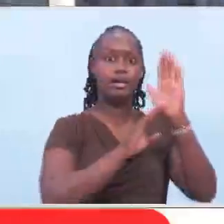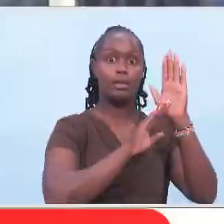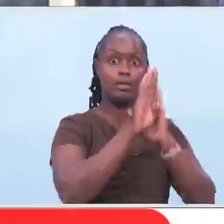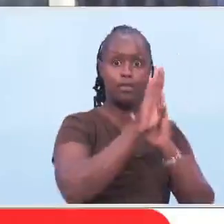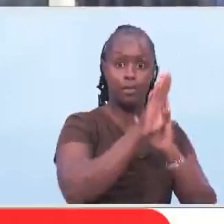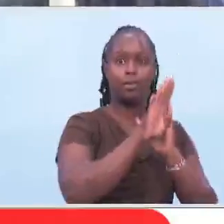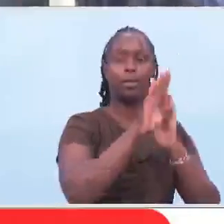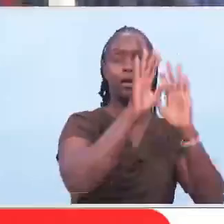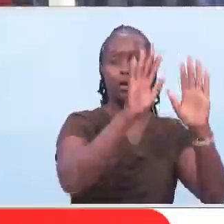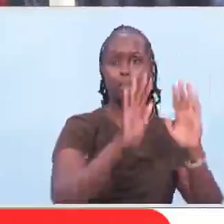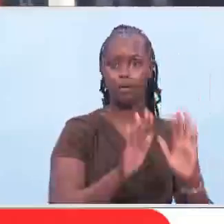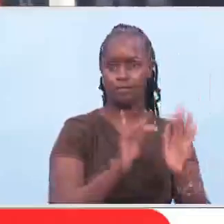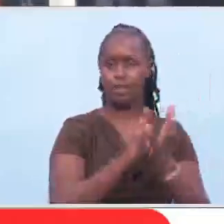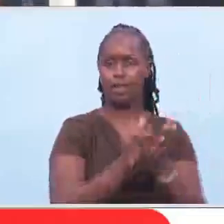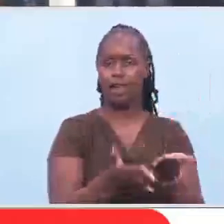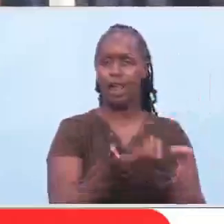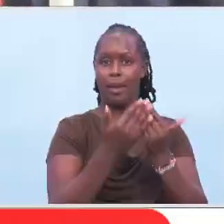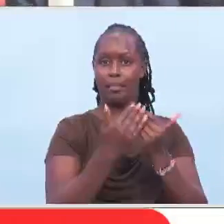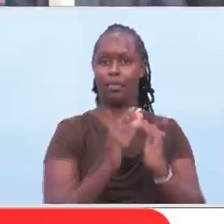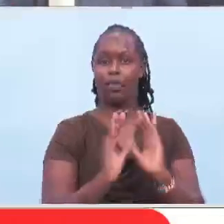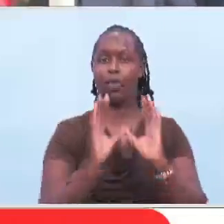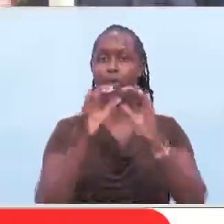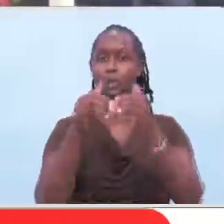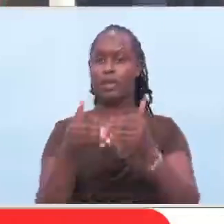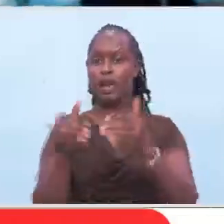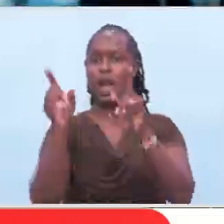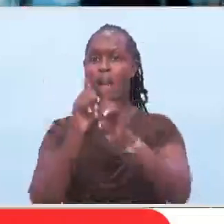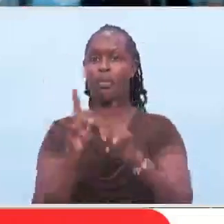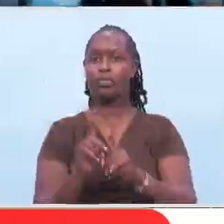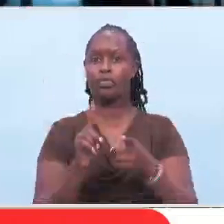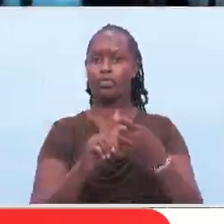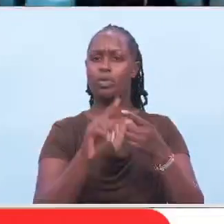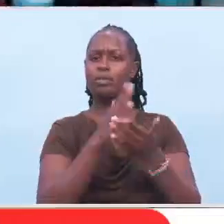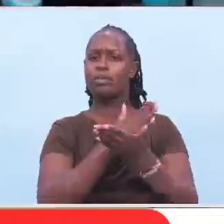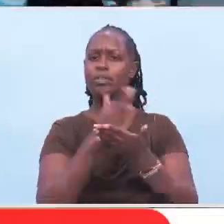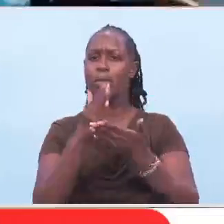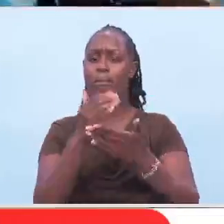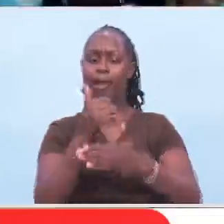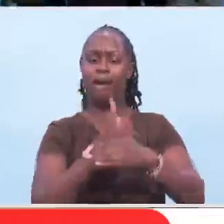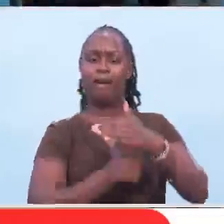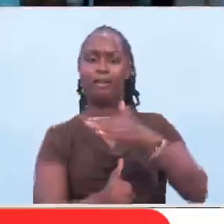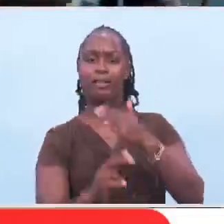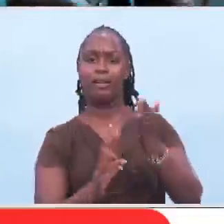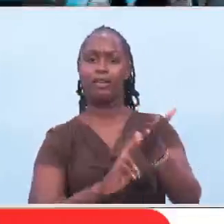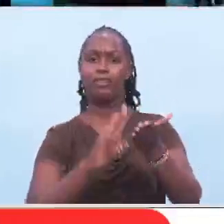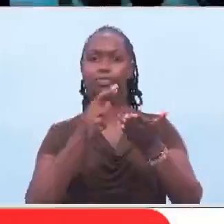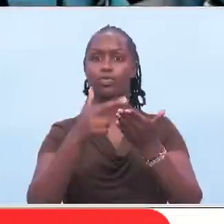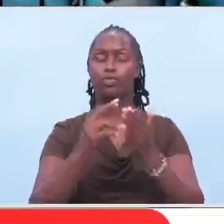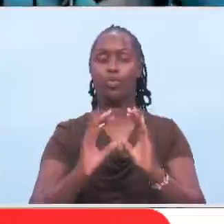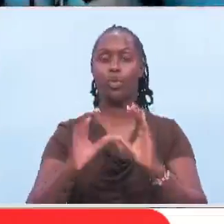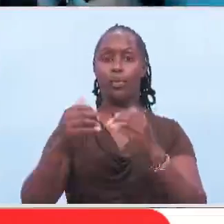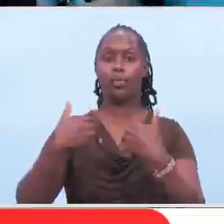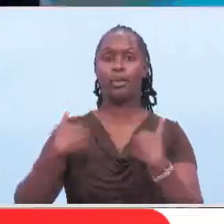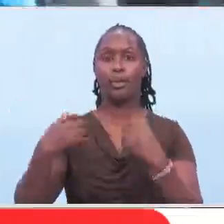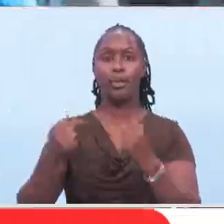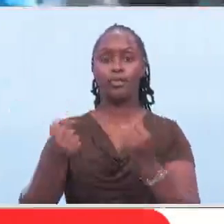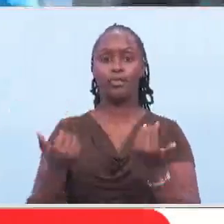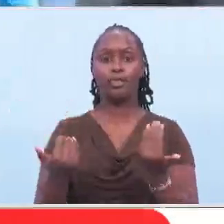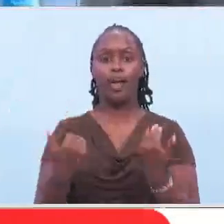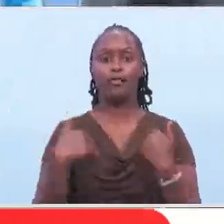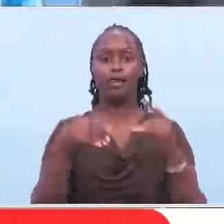heralds hope among communities and under-resourced workers offering critical health care services amid untold